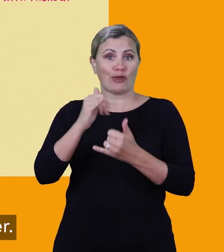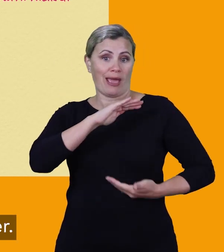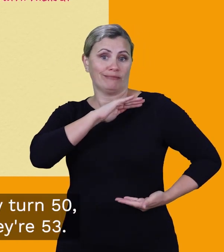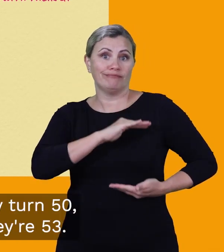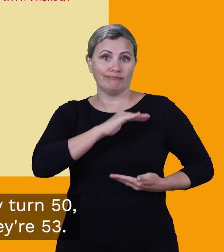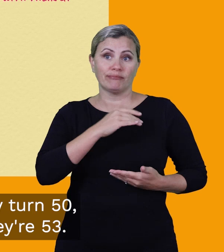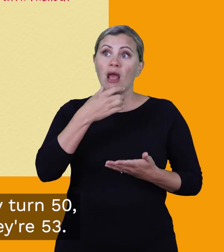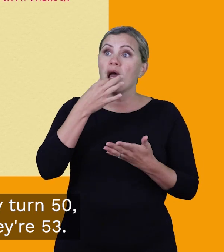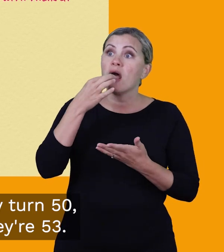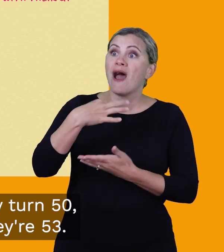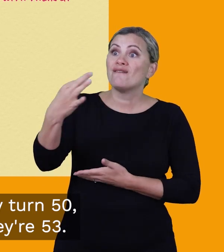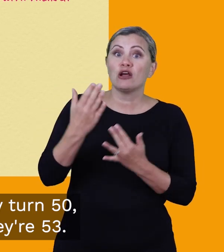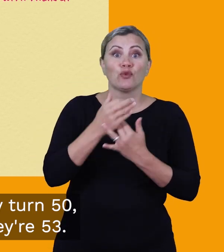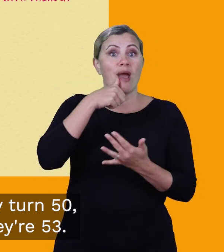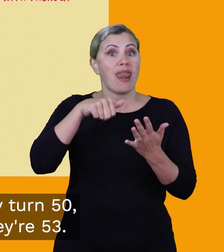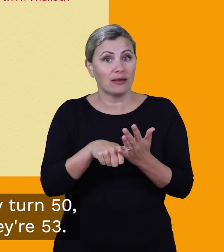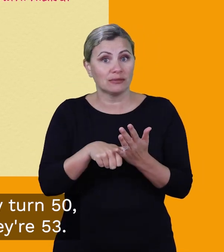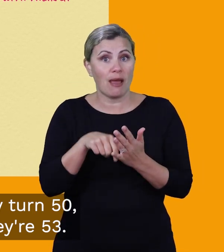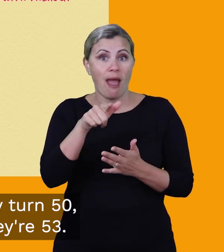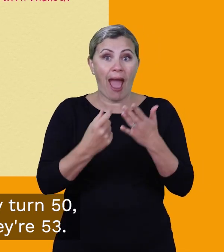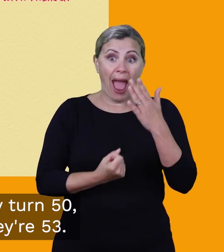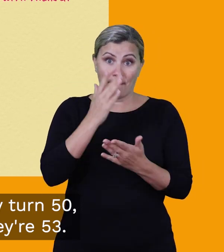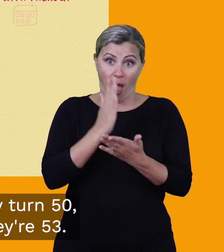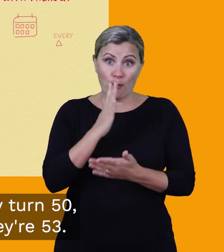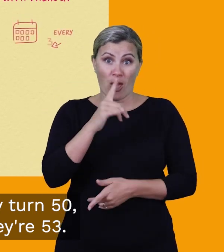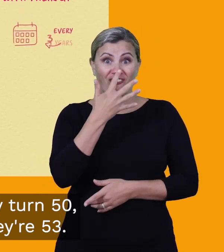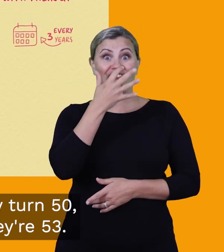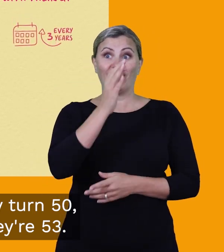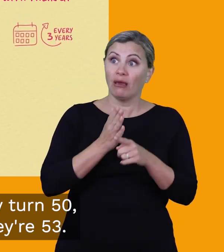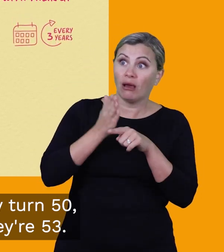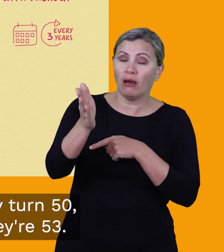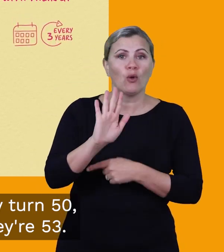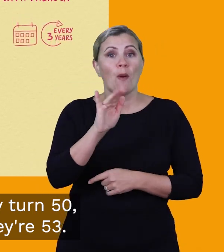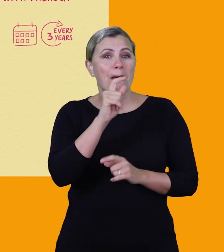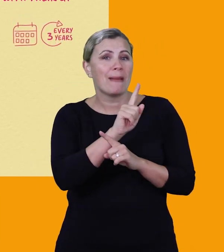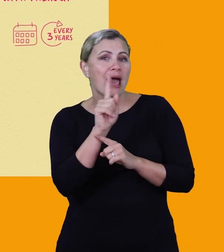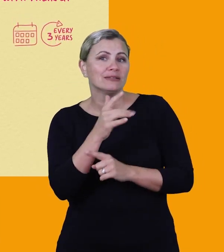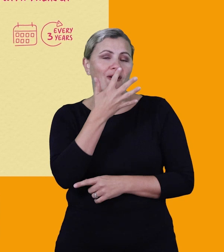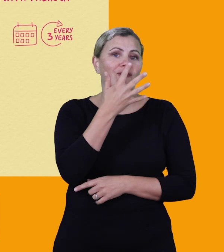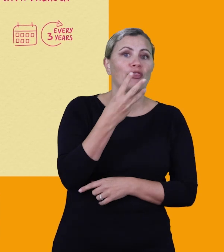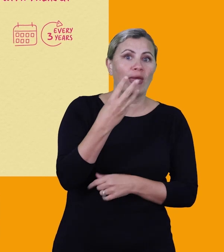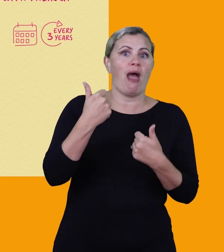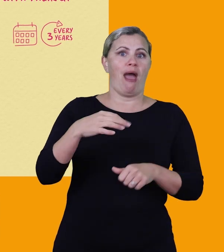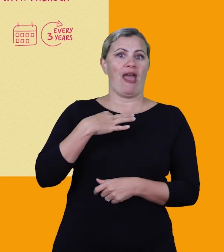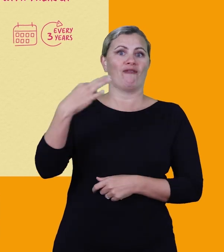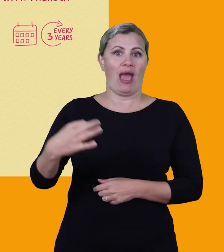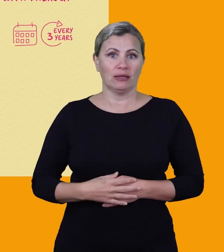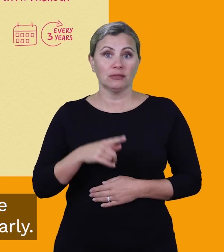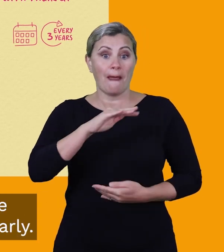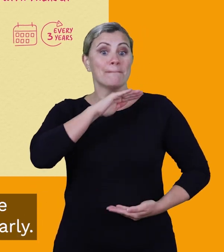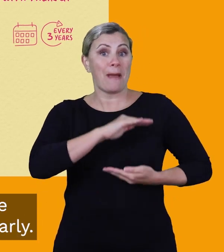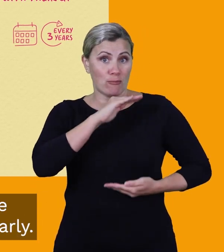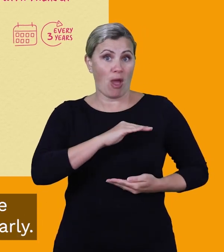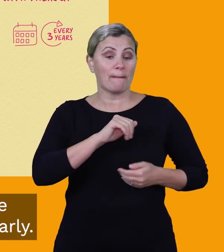by letter. This may not happen the year they turn 50, but it will happen by the time they're 53. Between mammograms, it's important for